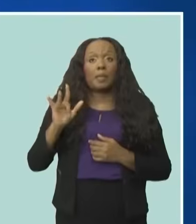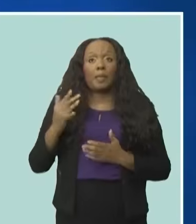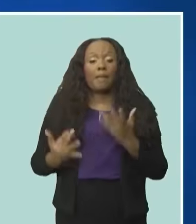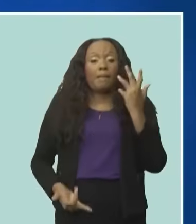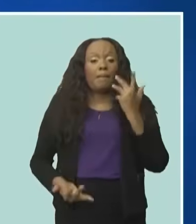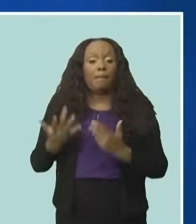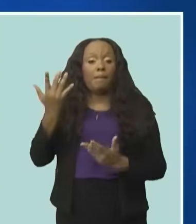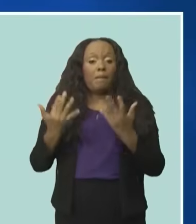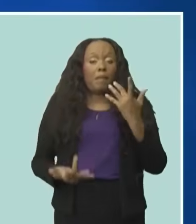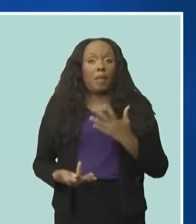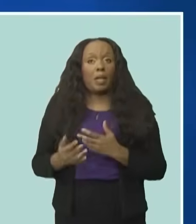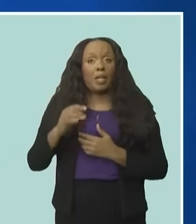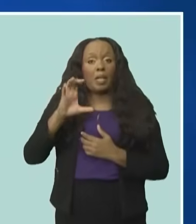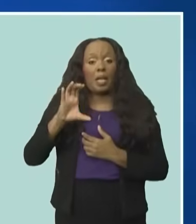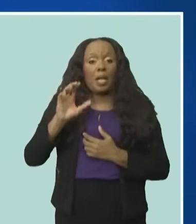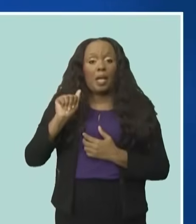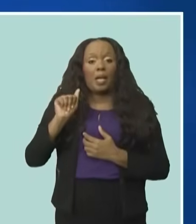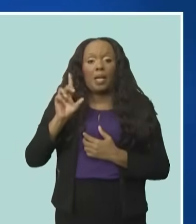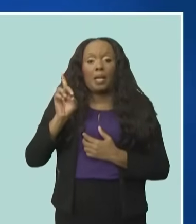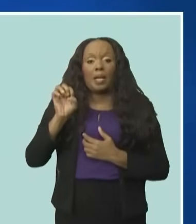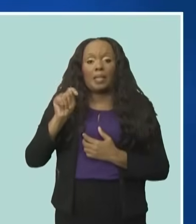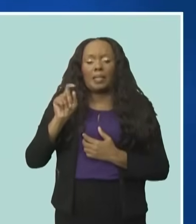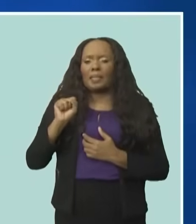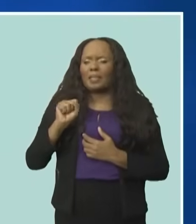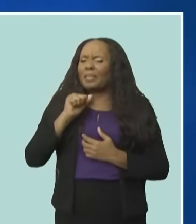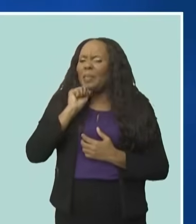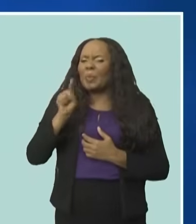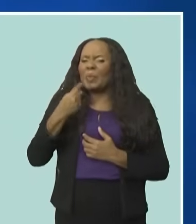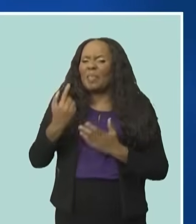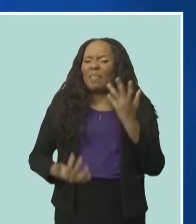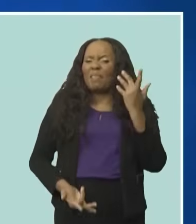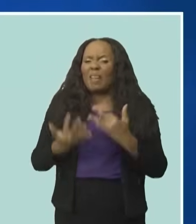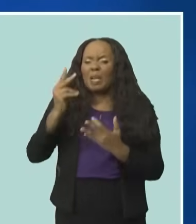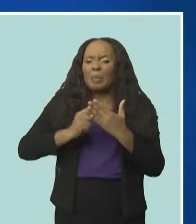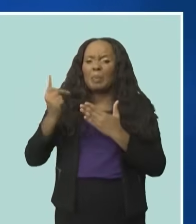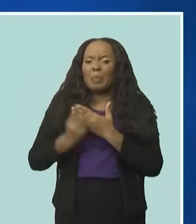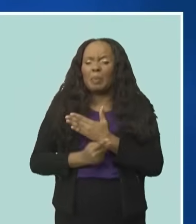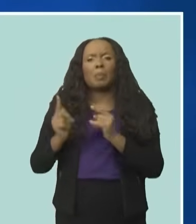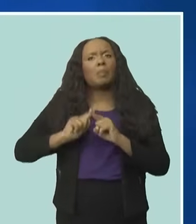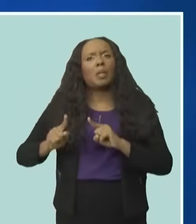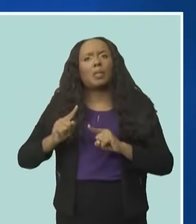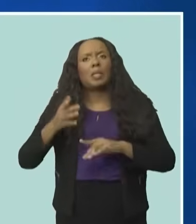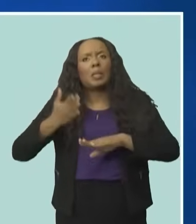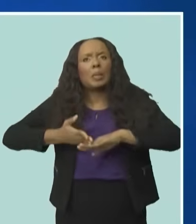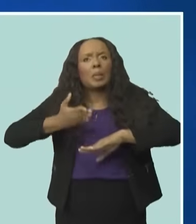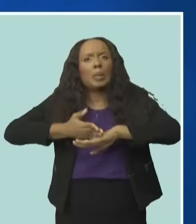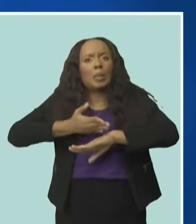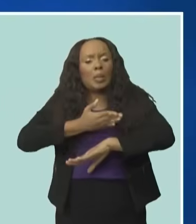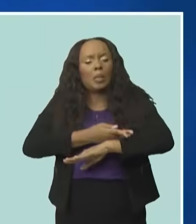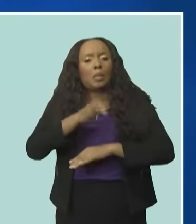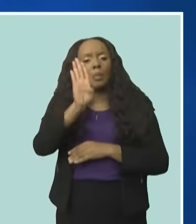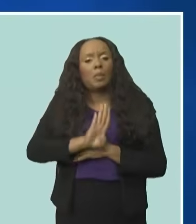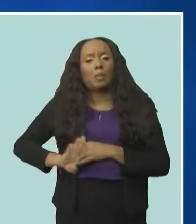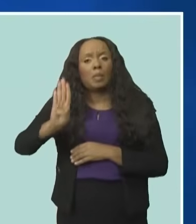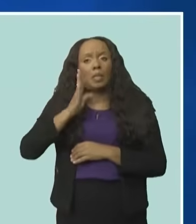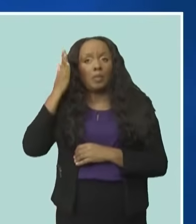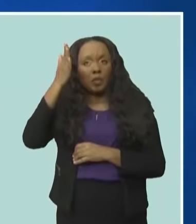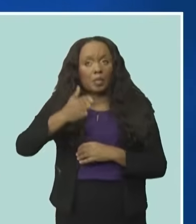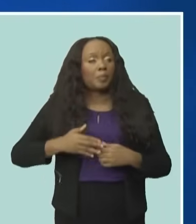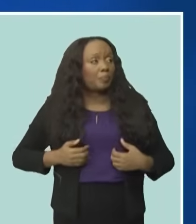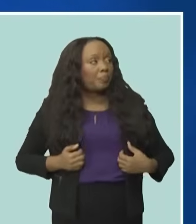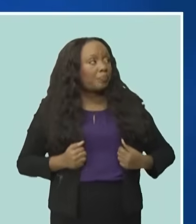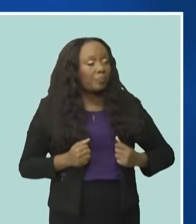are not just participants of a summer program, but also builders of Barbados's future. You are tomorrow's